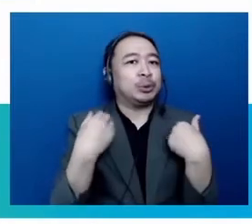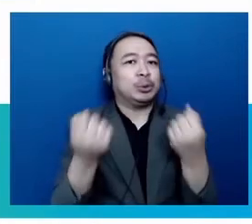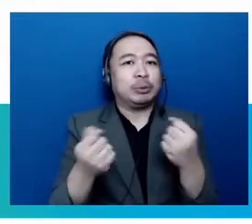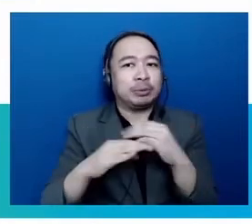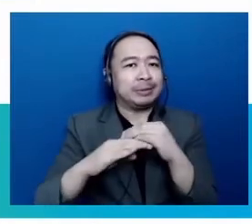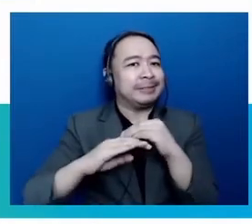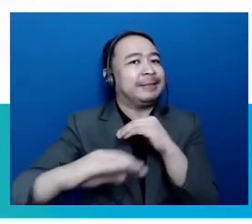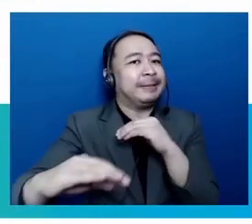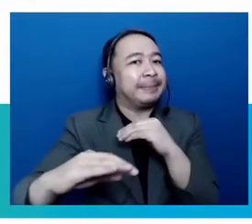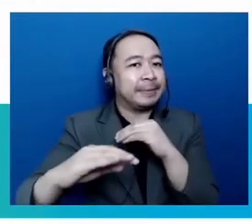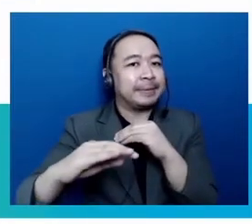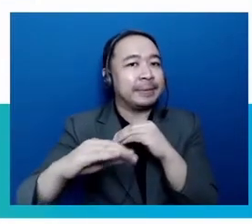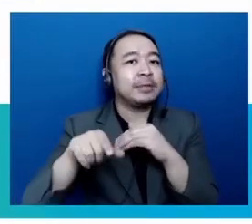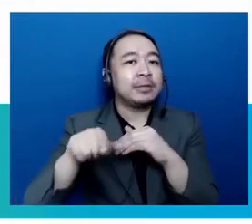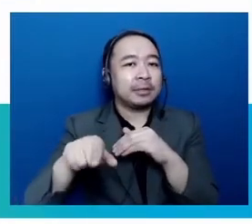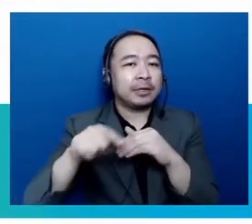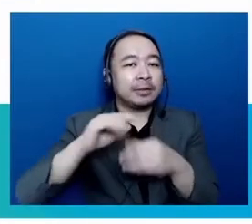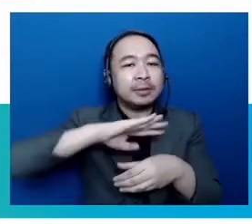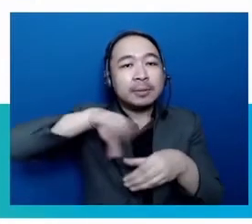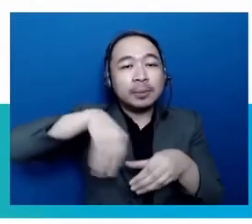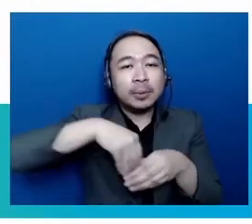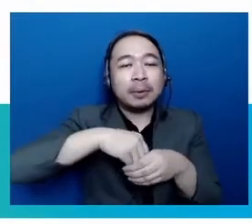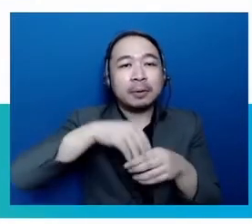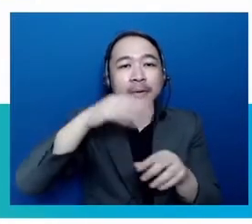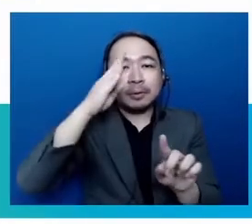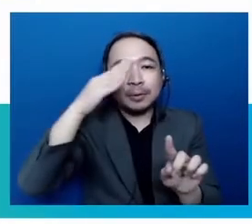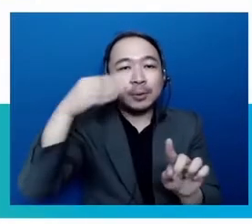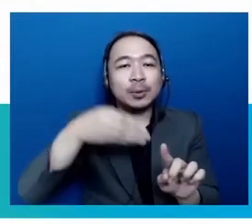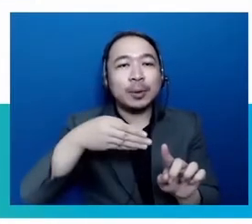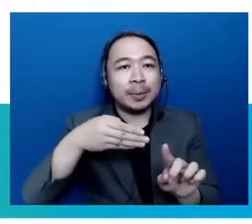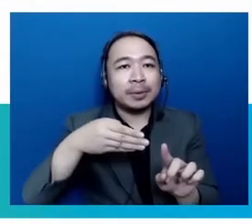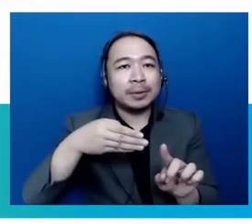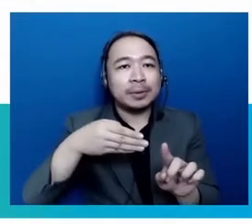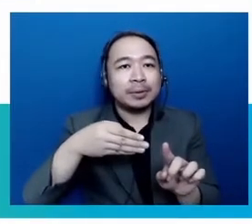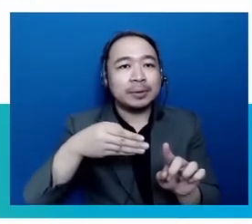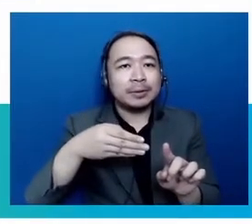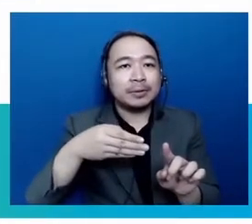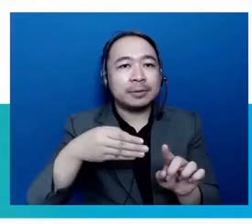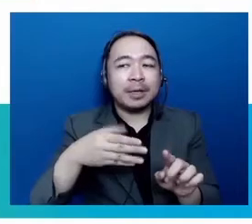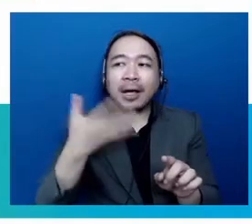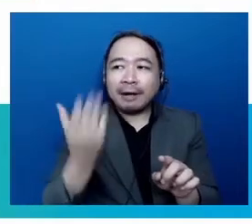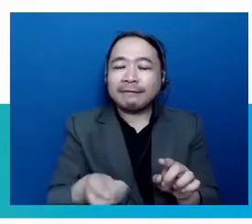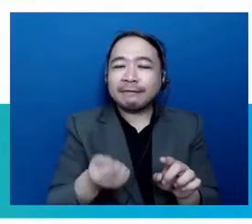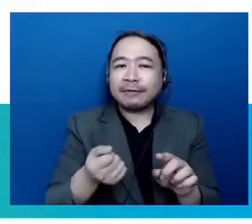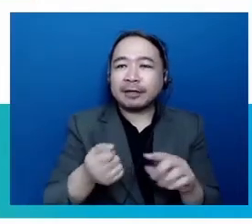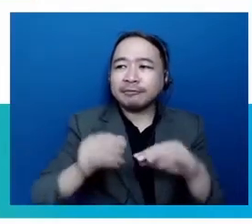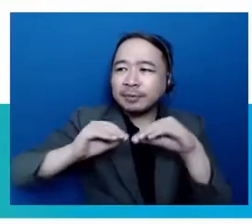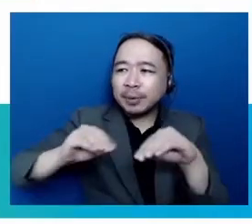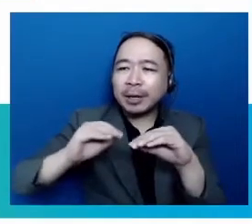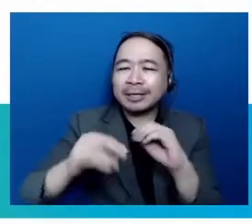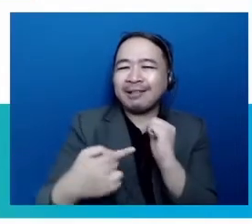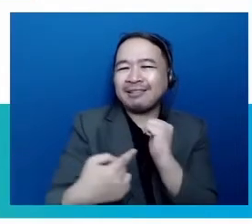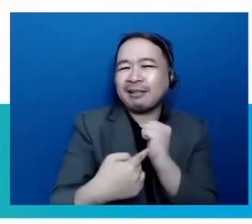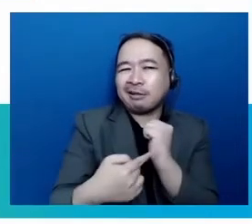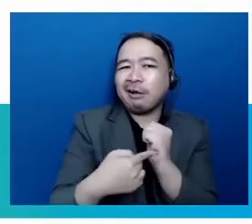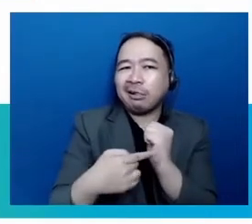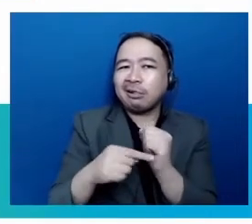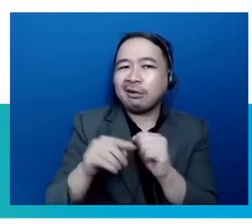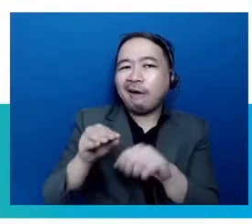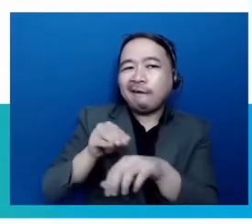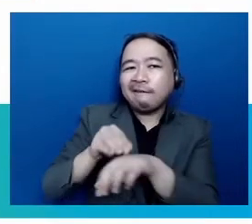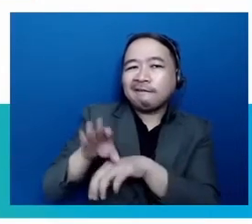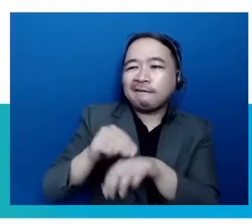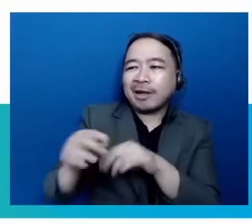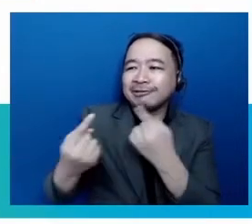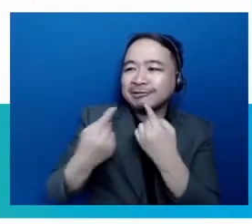part of our setup that next to also technical advice that we would try to bring on board grants